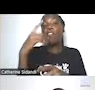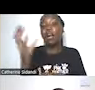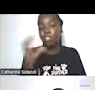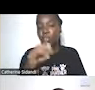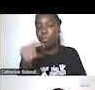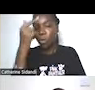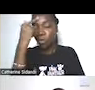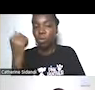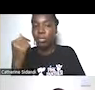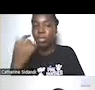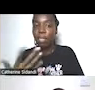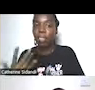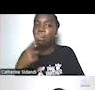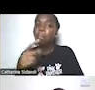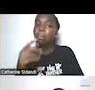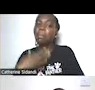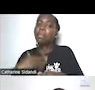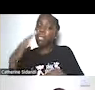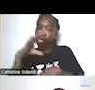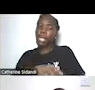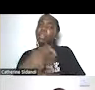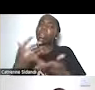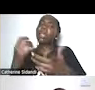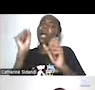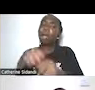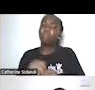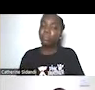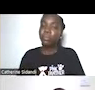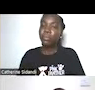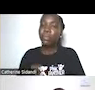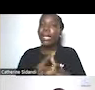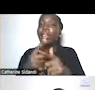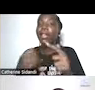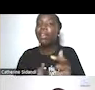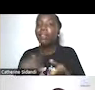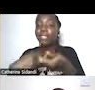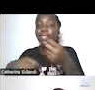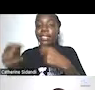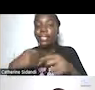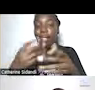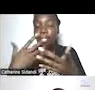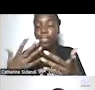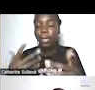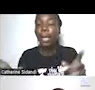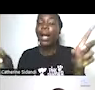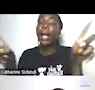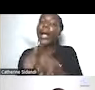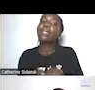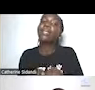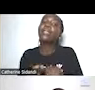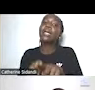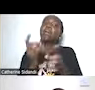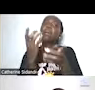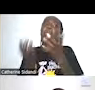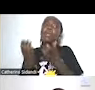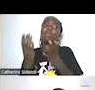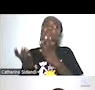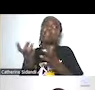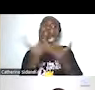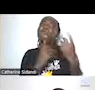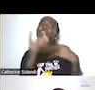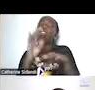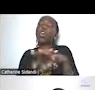my revenue. You might also look at sales revenue as maybe it's just solely on cost of my